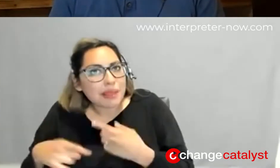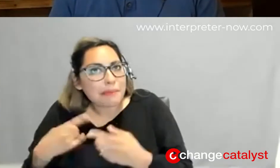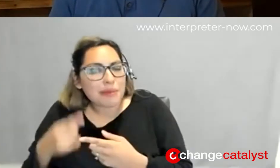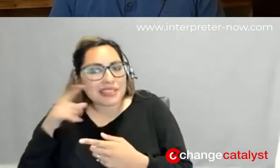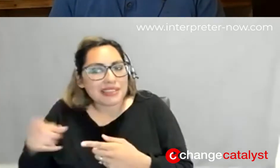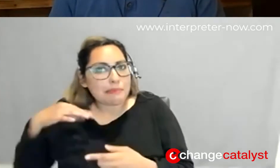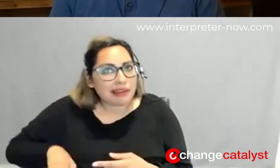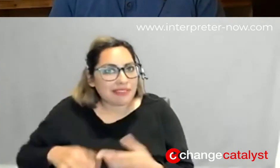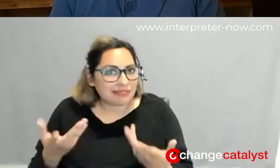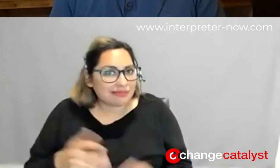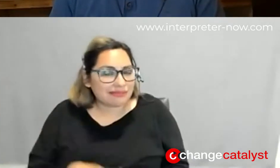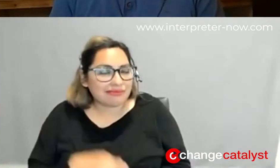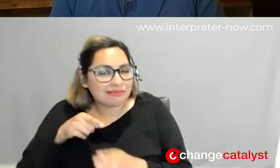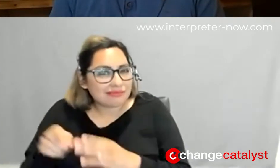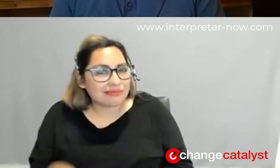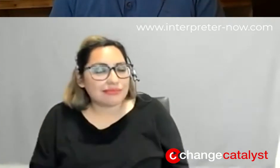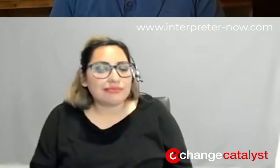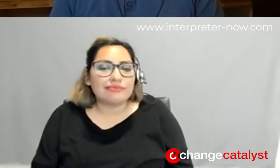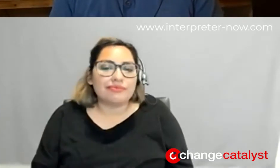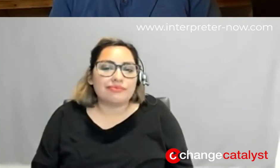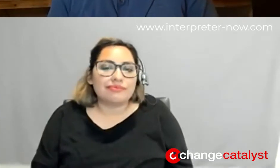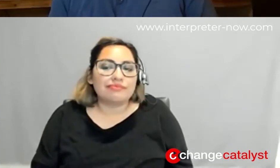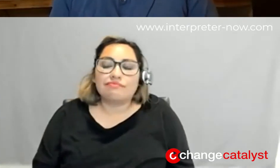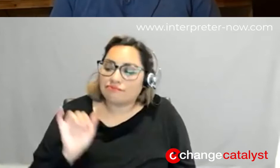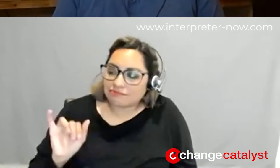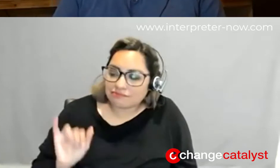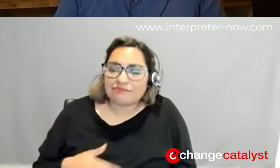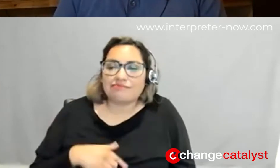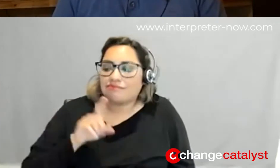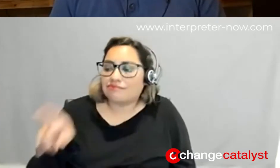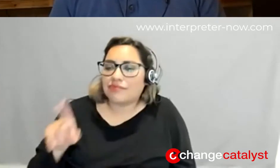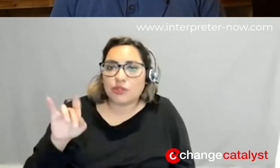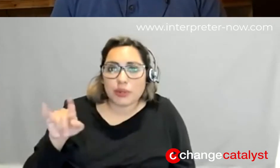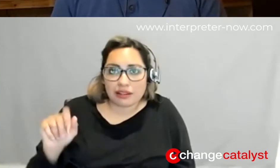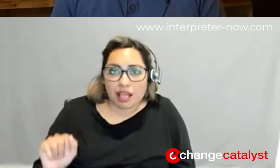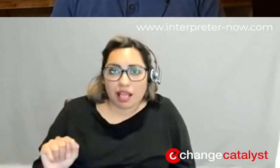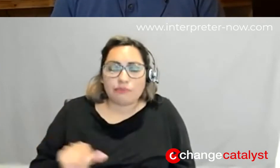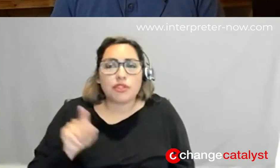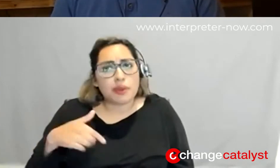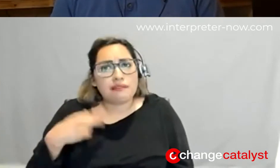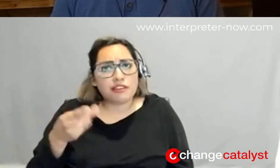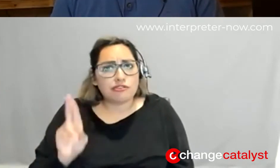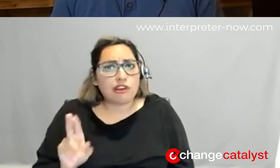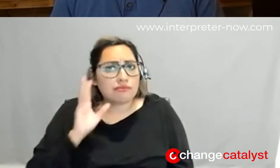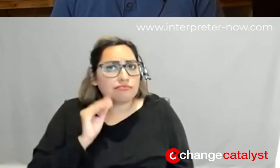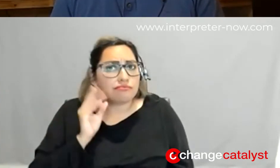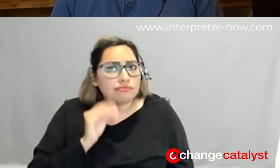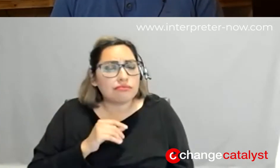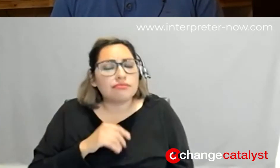Awesome. And so Tonita, with your HR background, let's talk